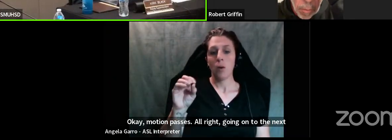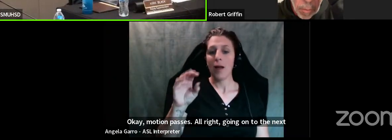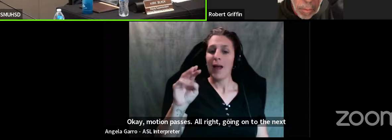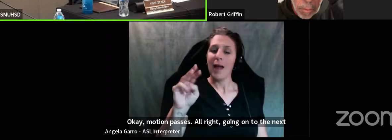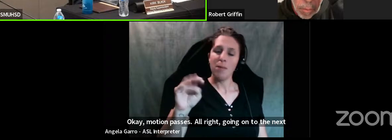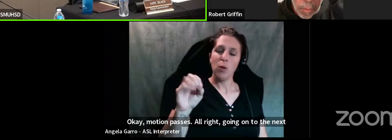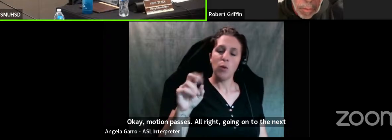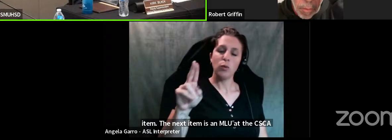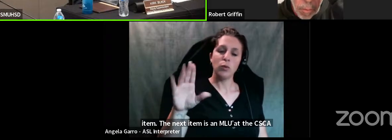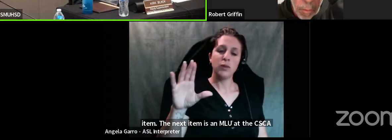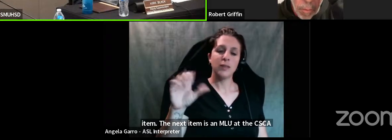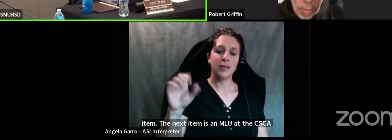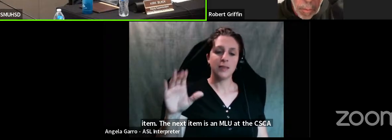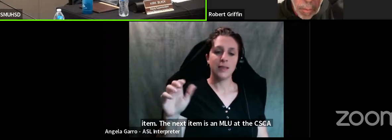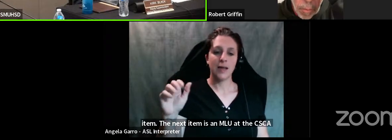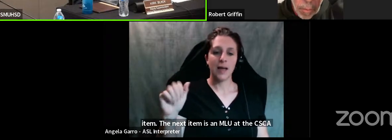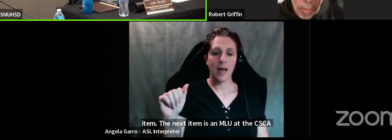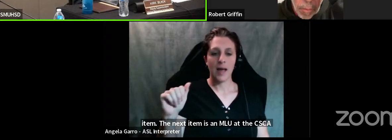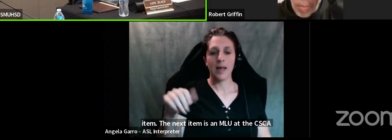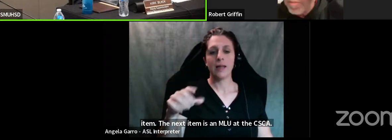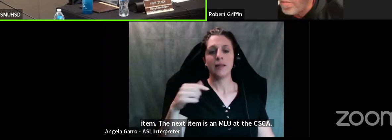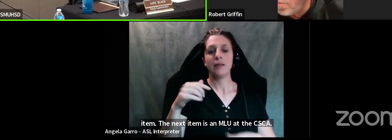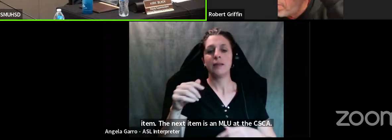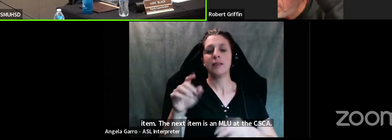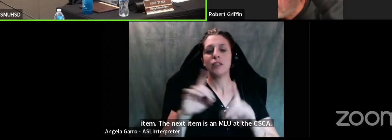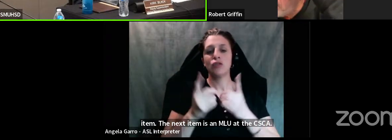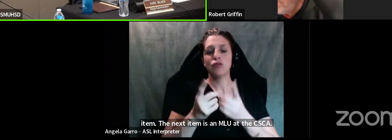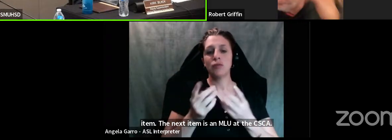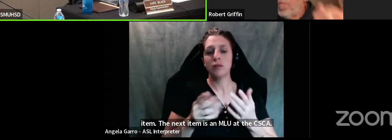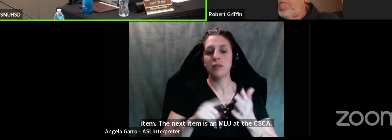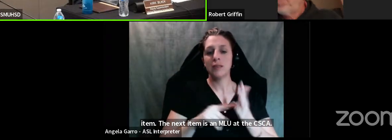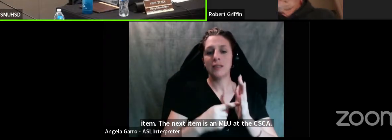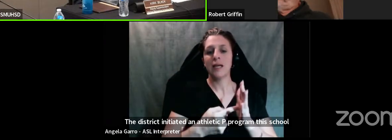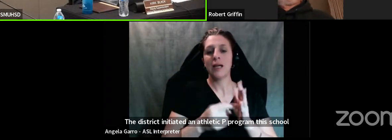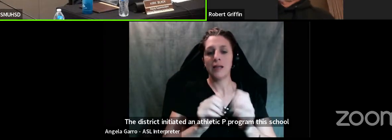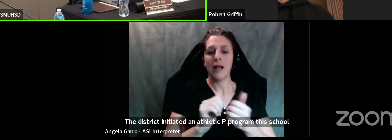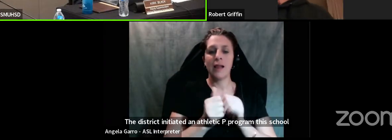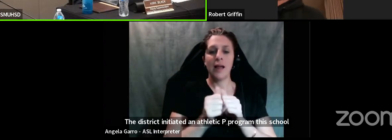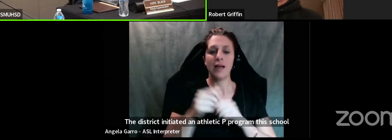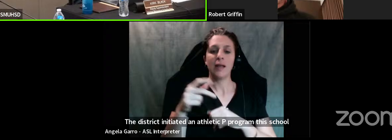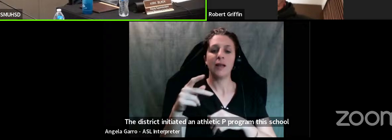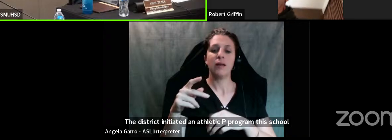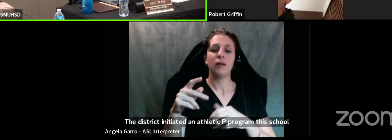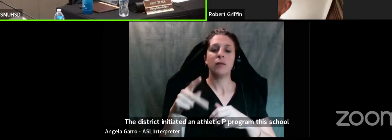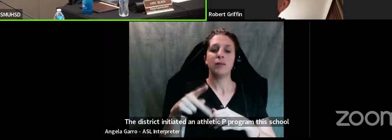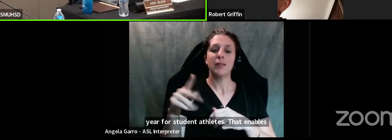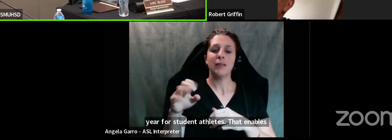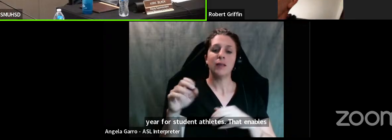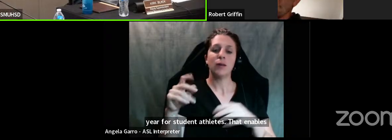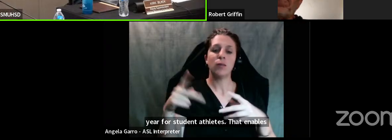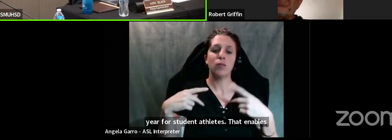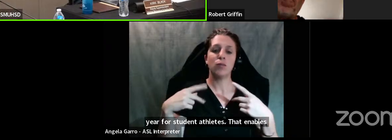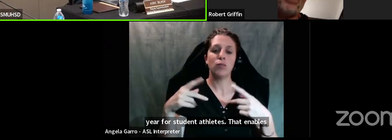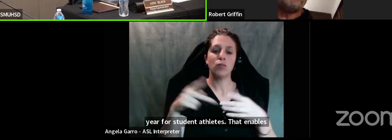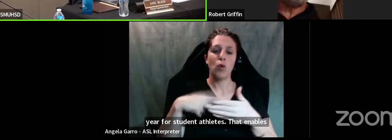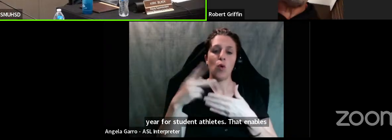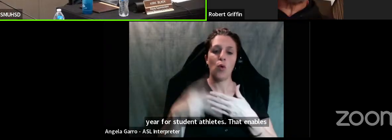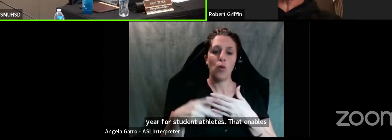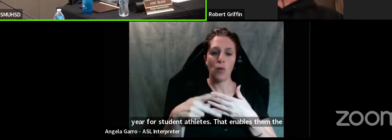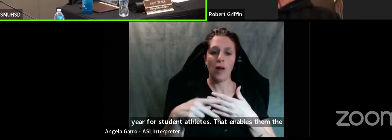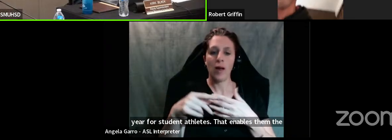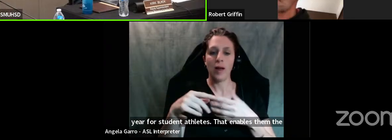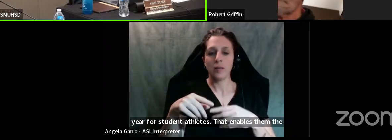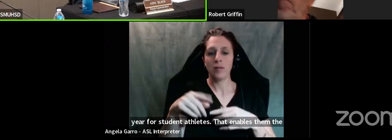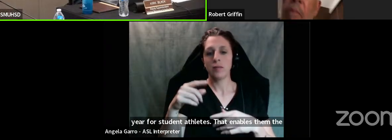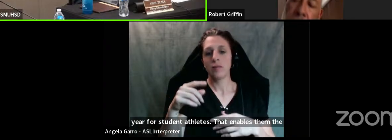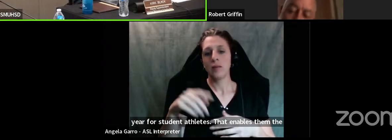an athletic PE program this school year for student athletes that enables them the opportunity to study during their PE period